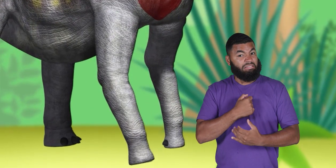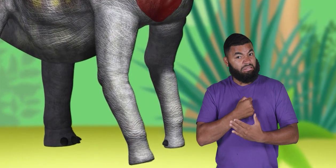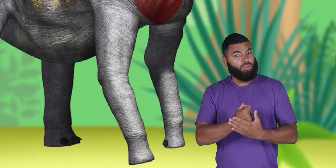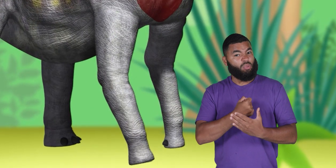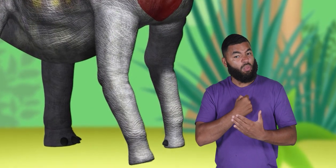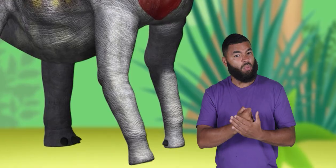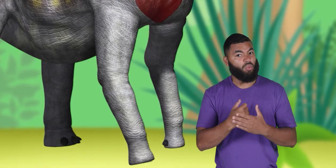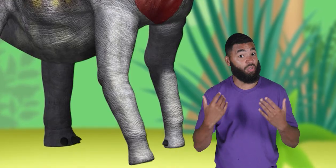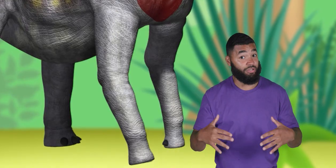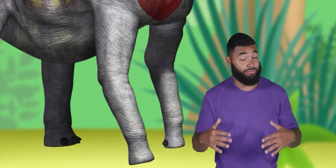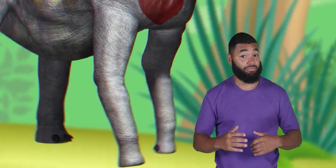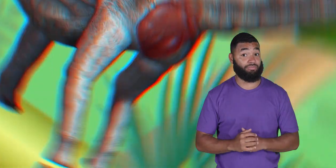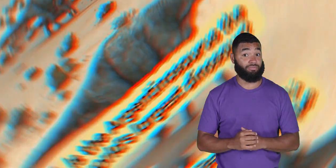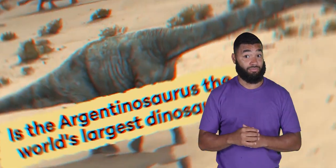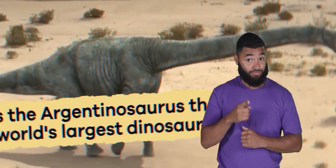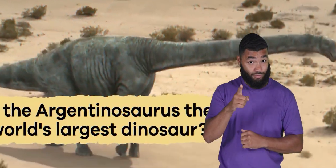stress on the animal's heart.